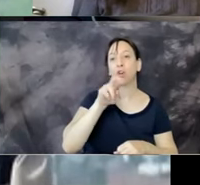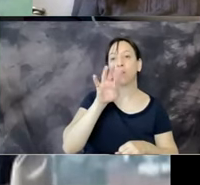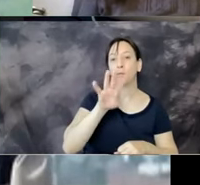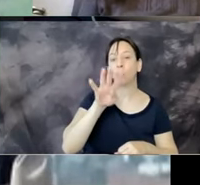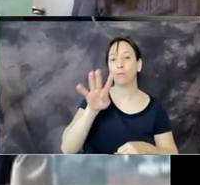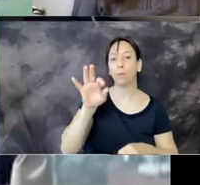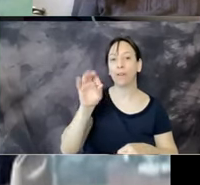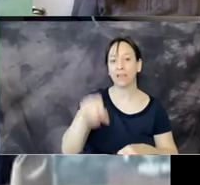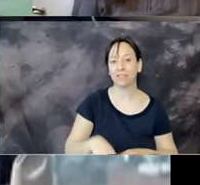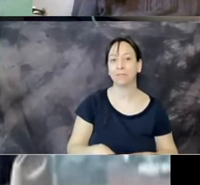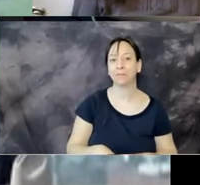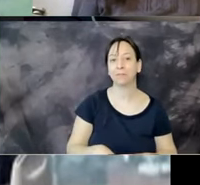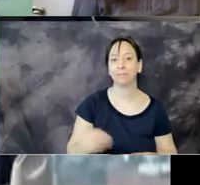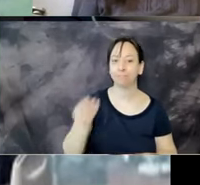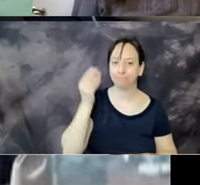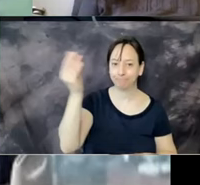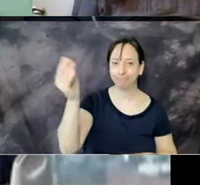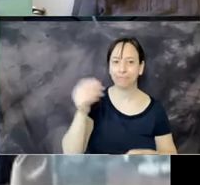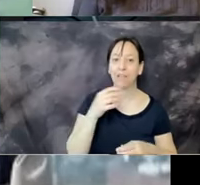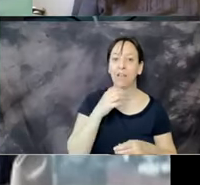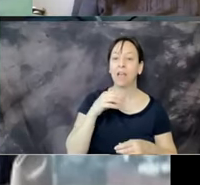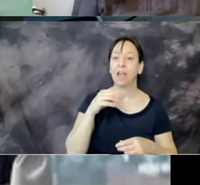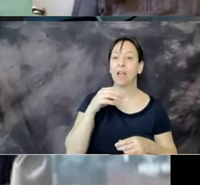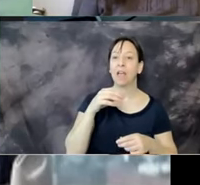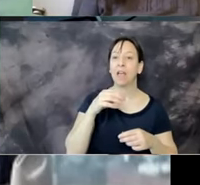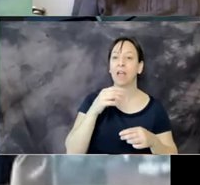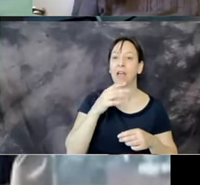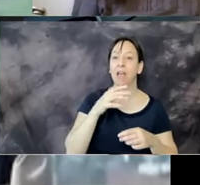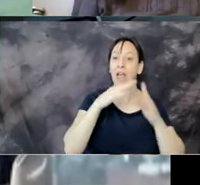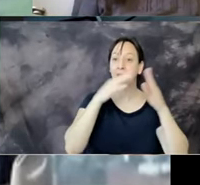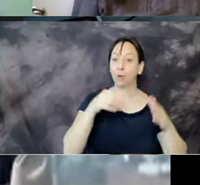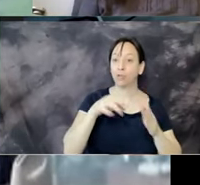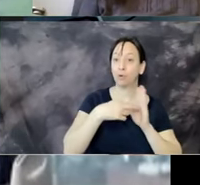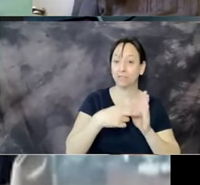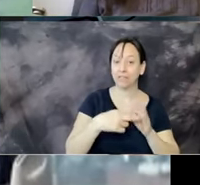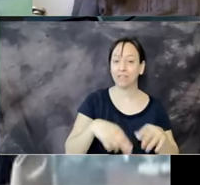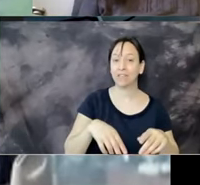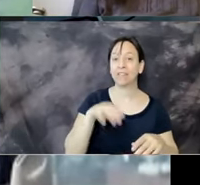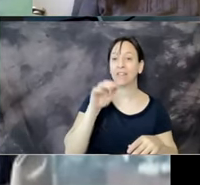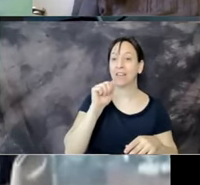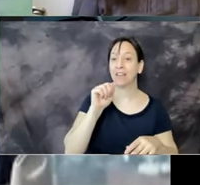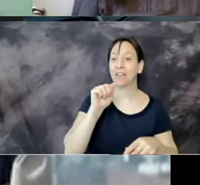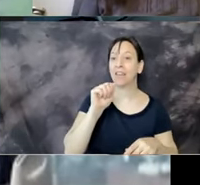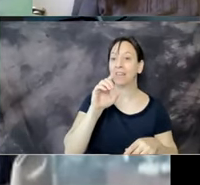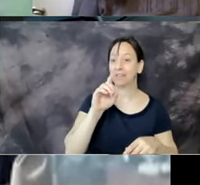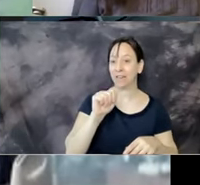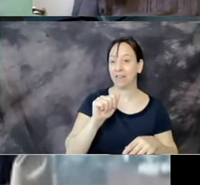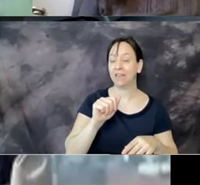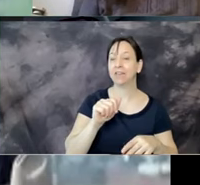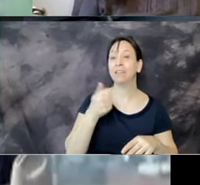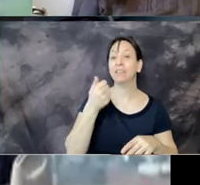4498, the House of Representatives version of ADA in